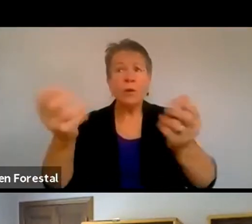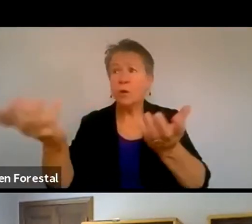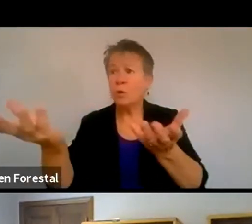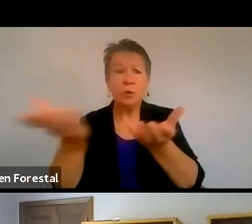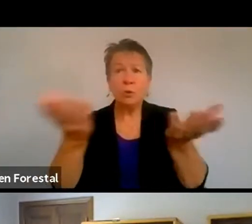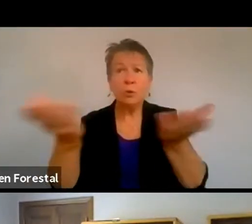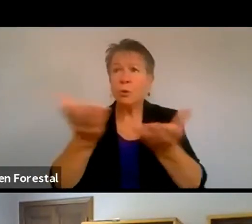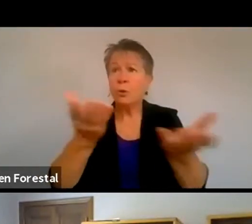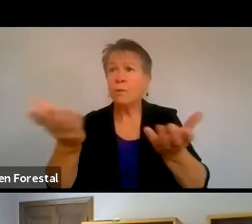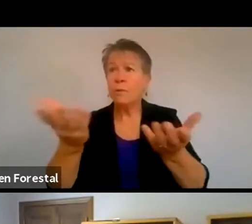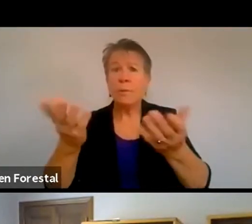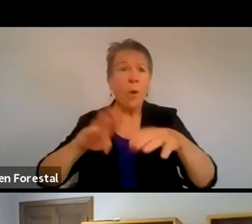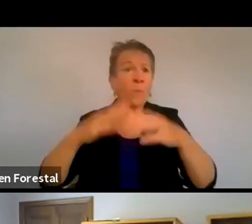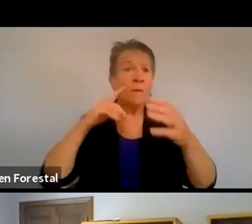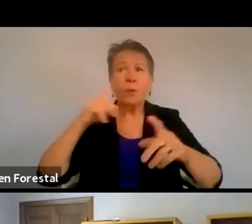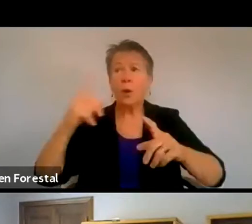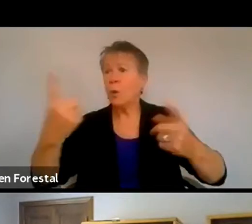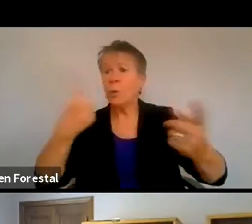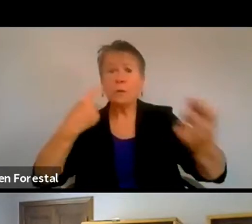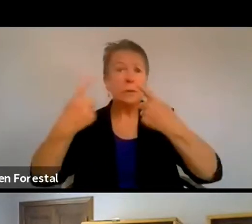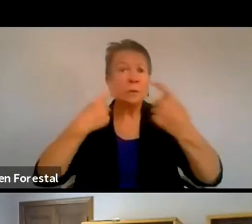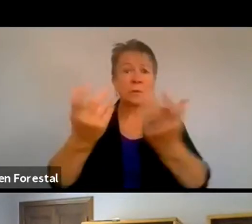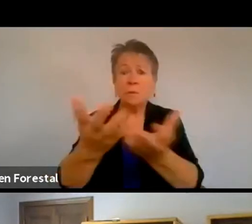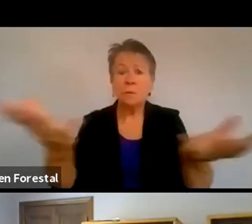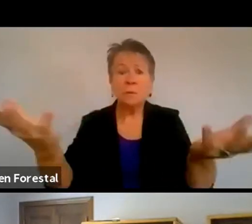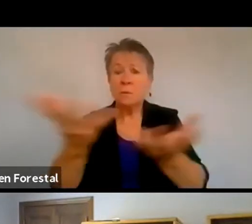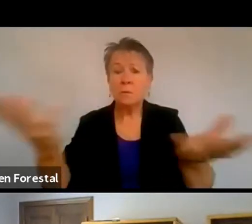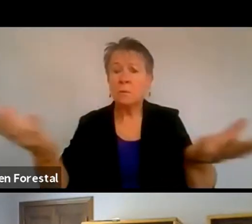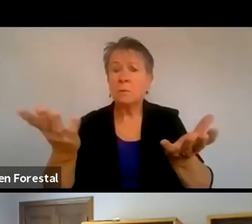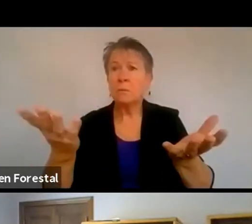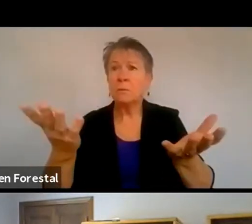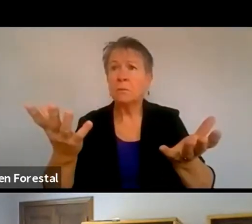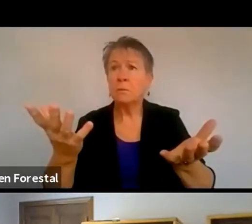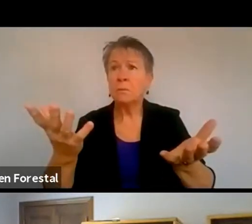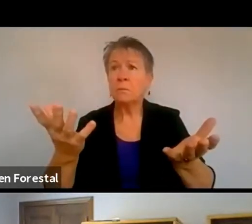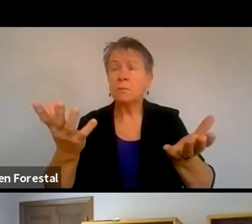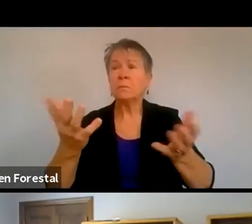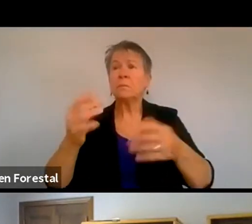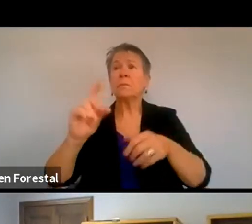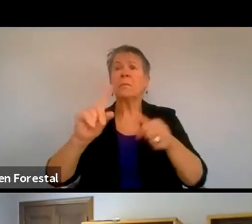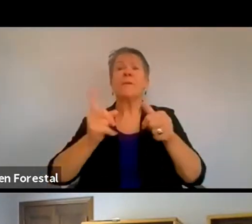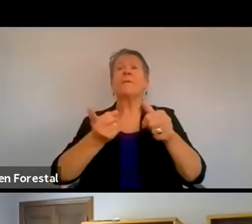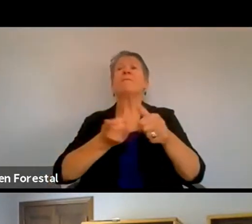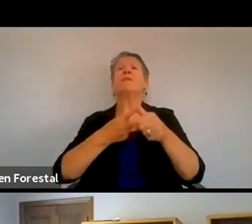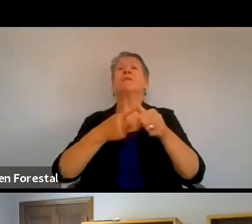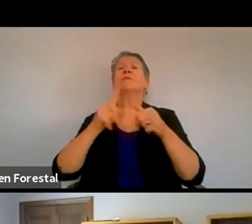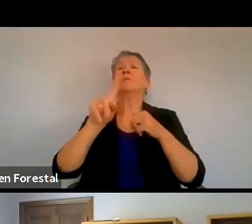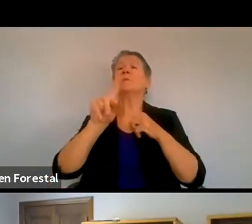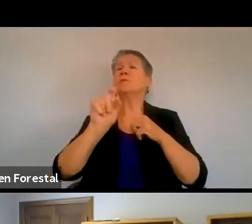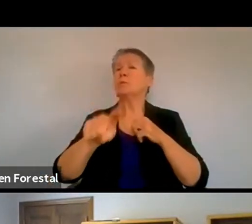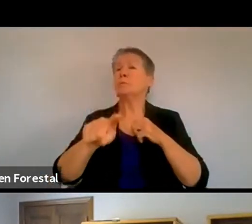from members of the press. Great. We're going to put through our first question from Daniel Munoz.